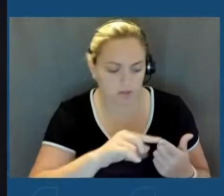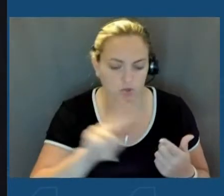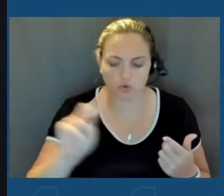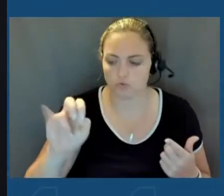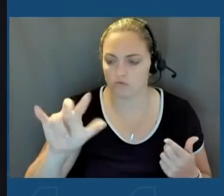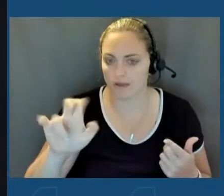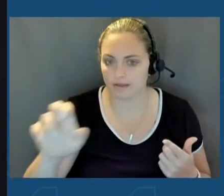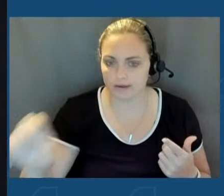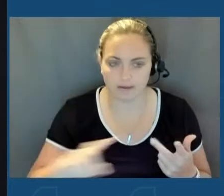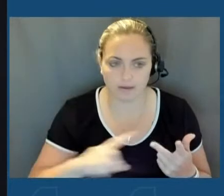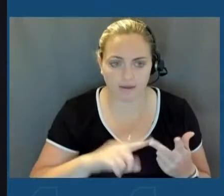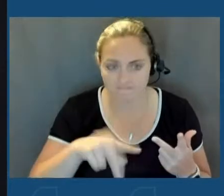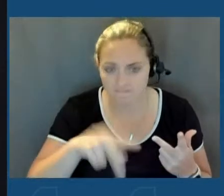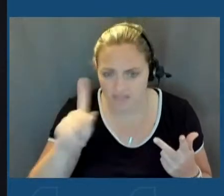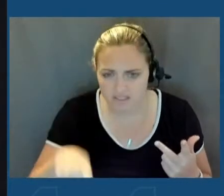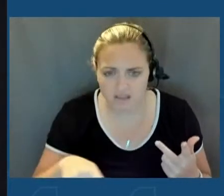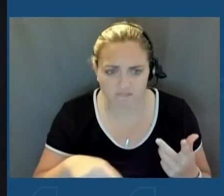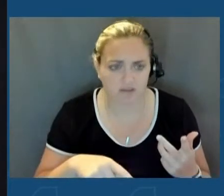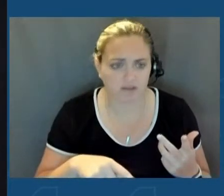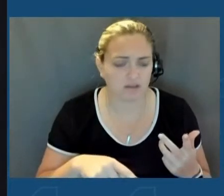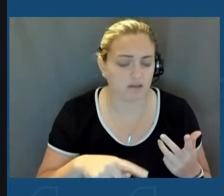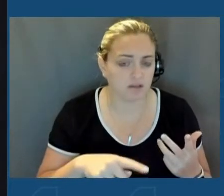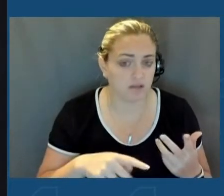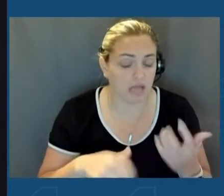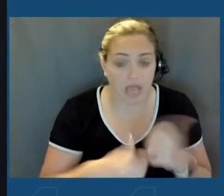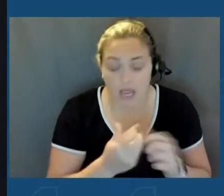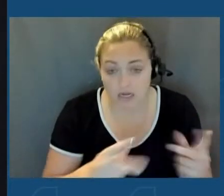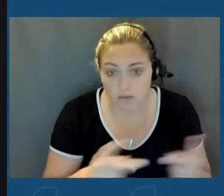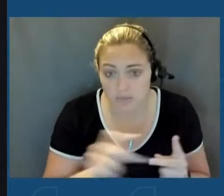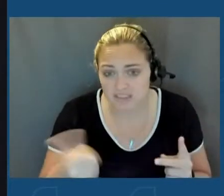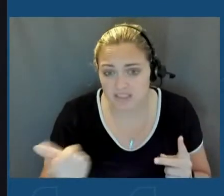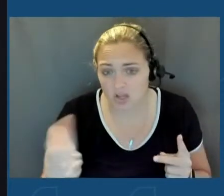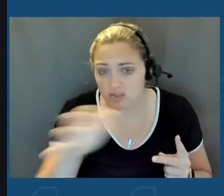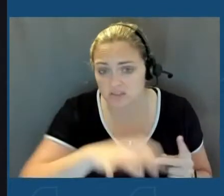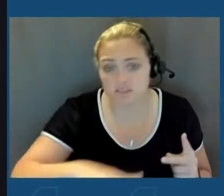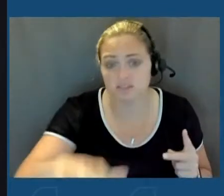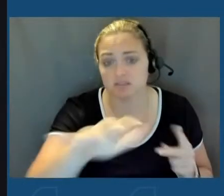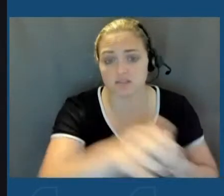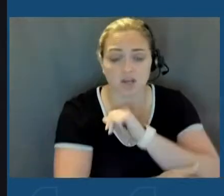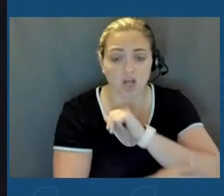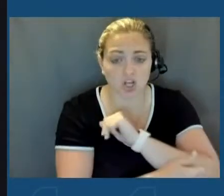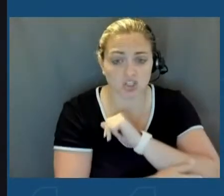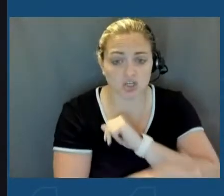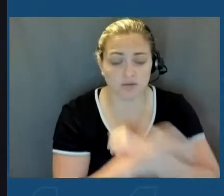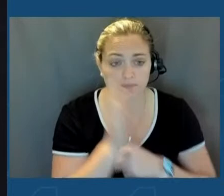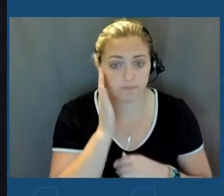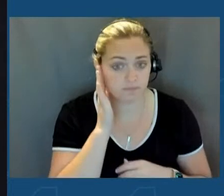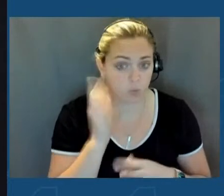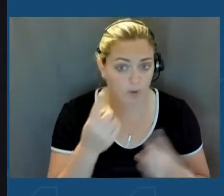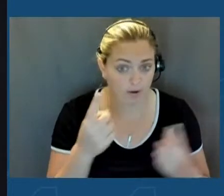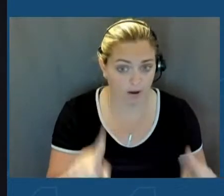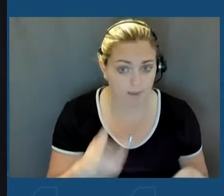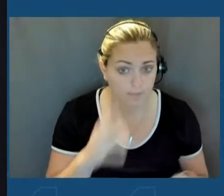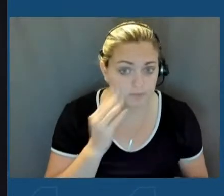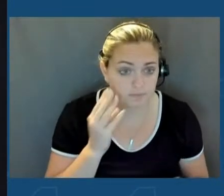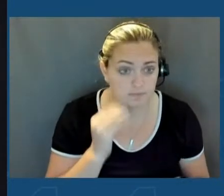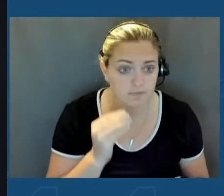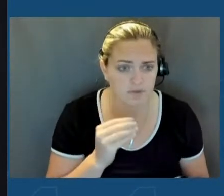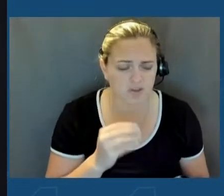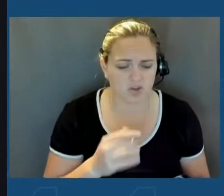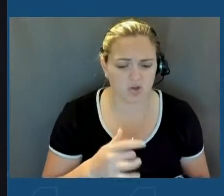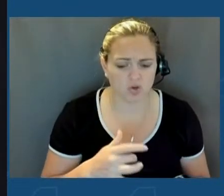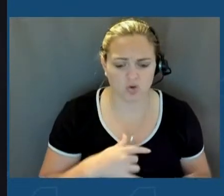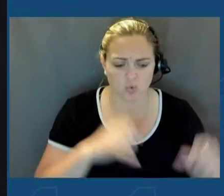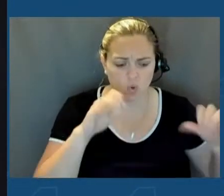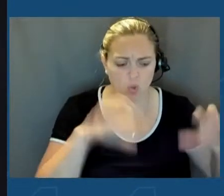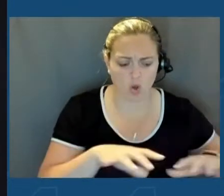in Philadelphia, any place else across the country where this has happened to have lost their